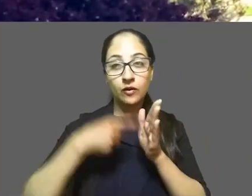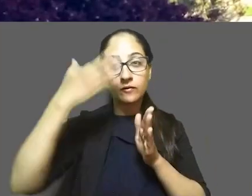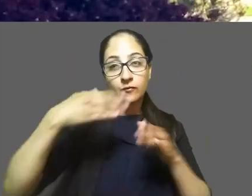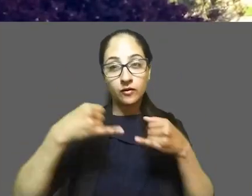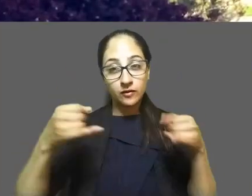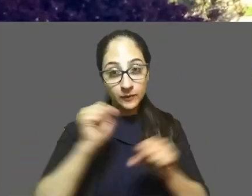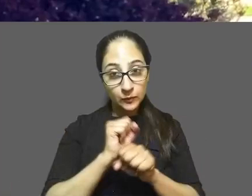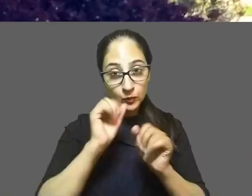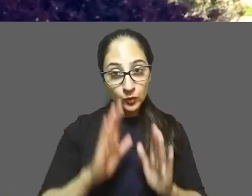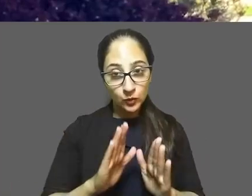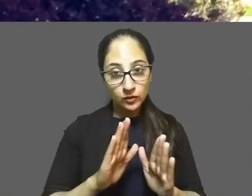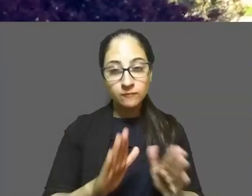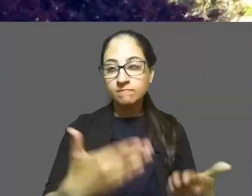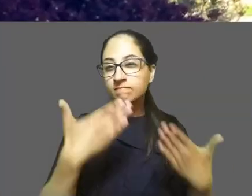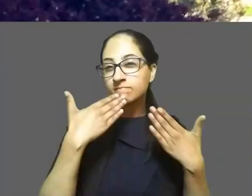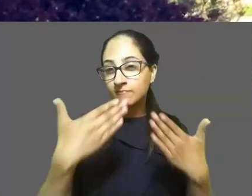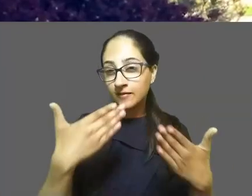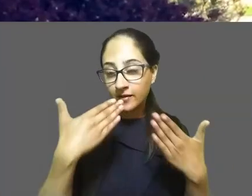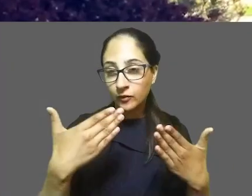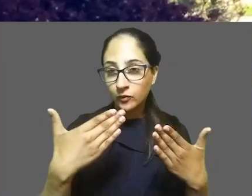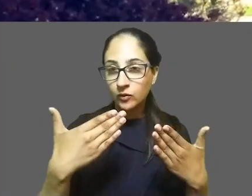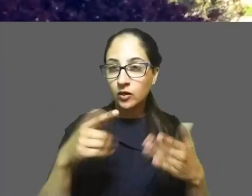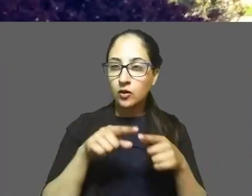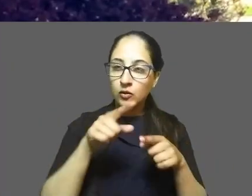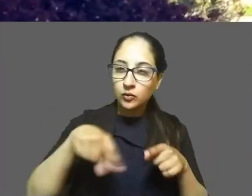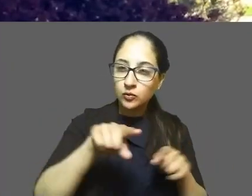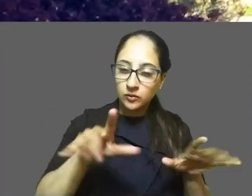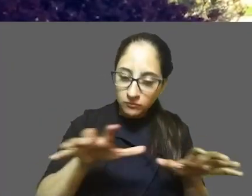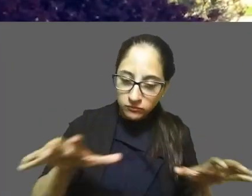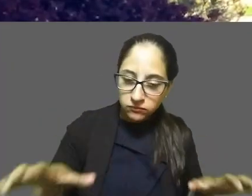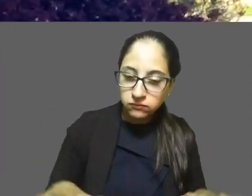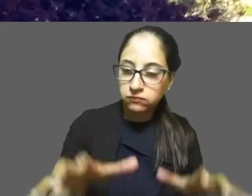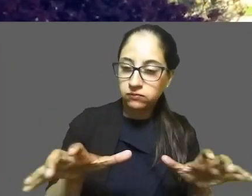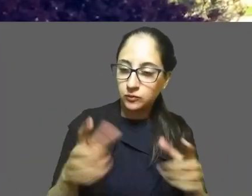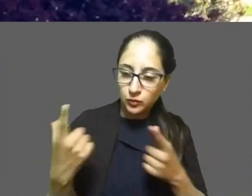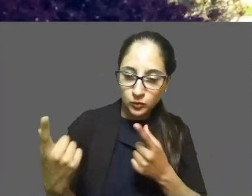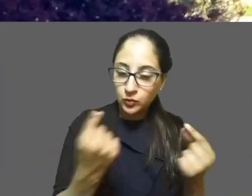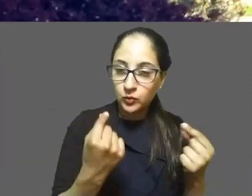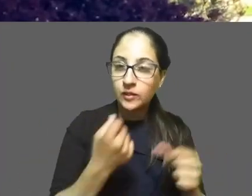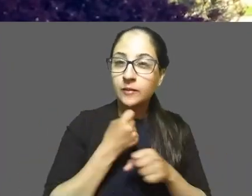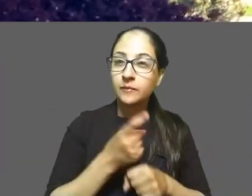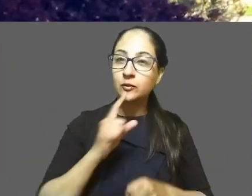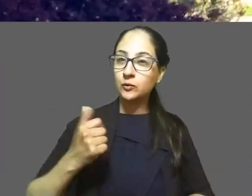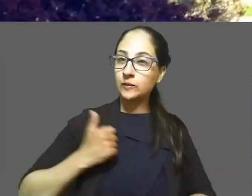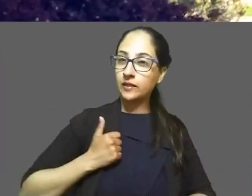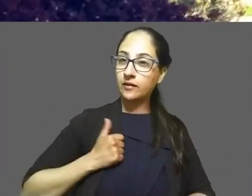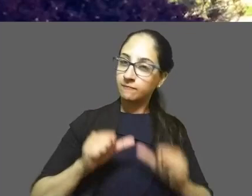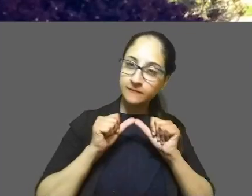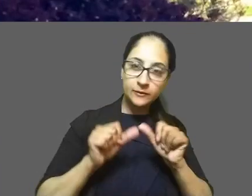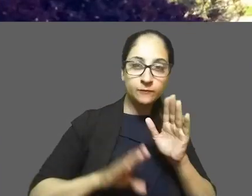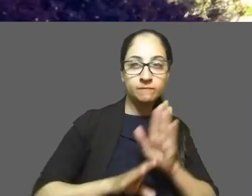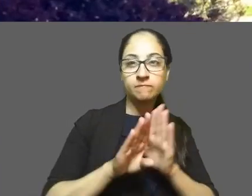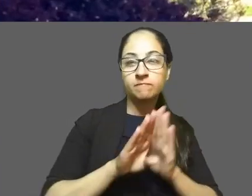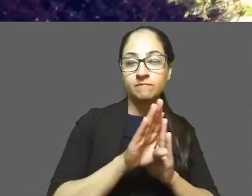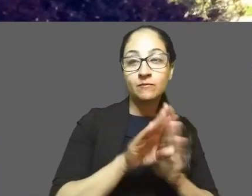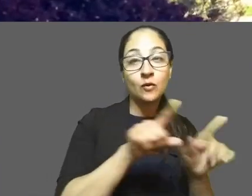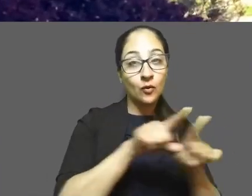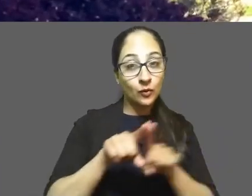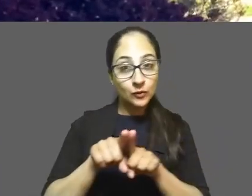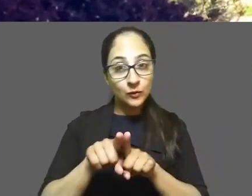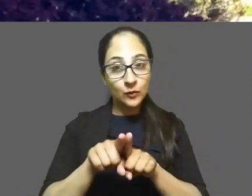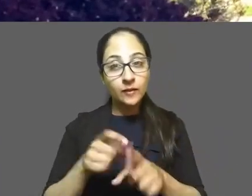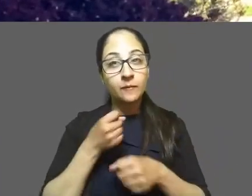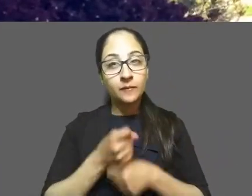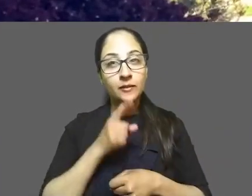workers who ensure that our country continues to function and that our Jamaat remains safe and supported,